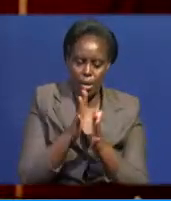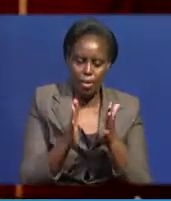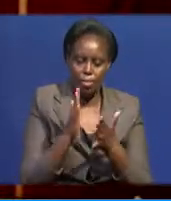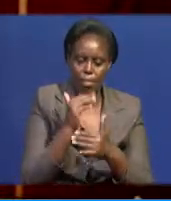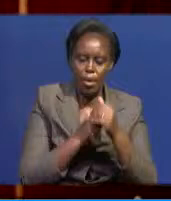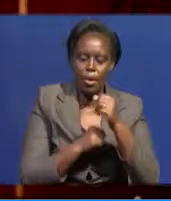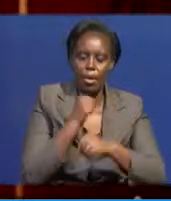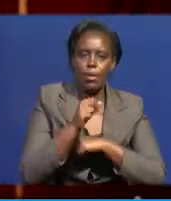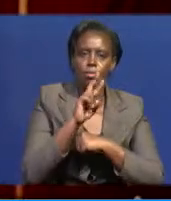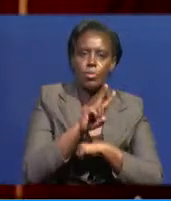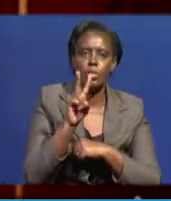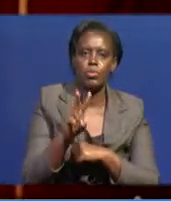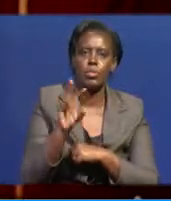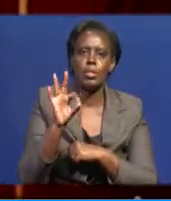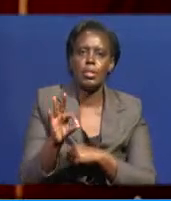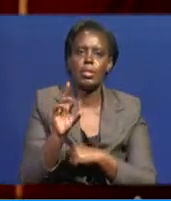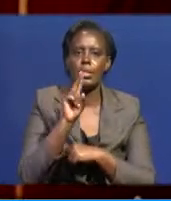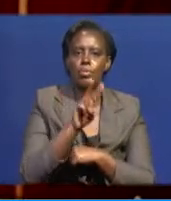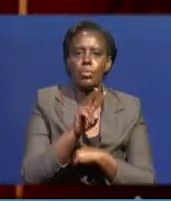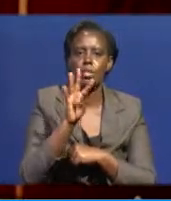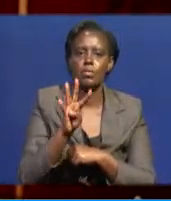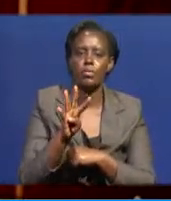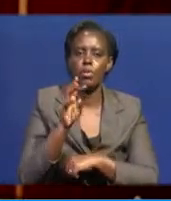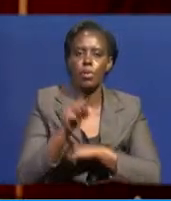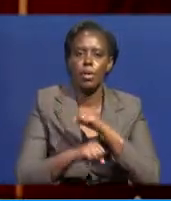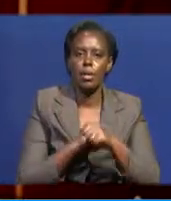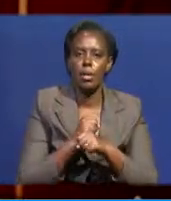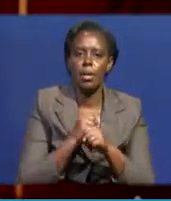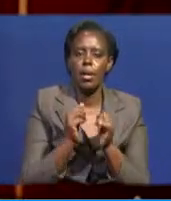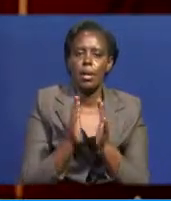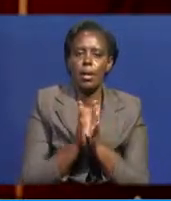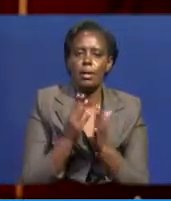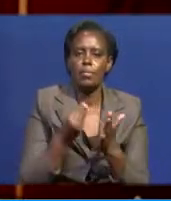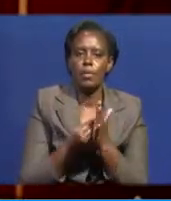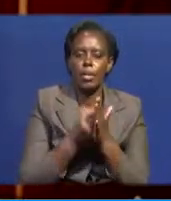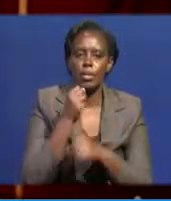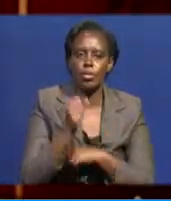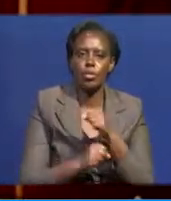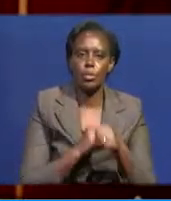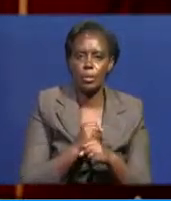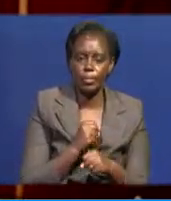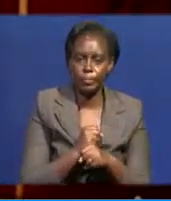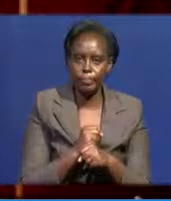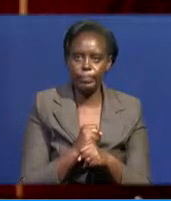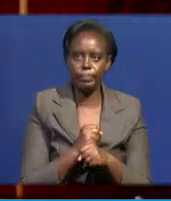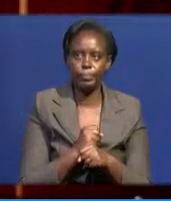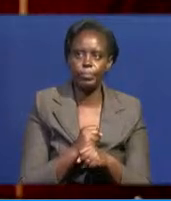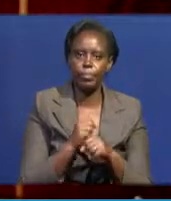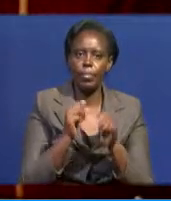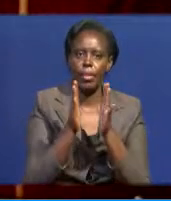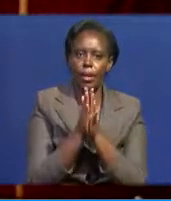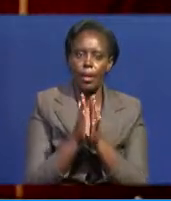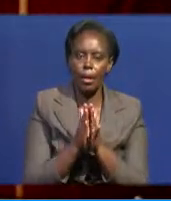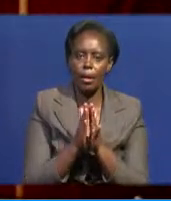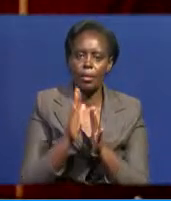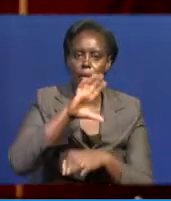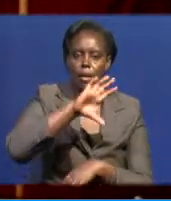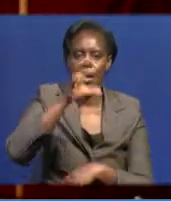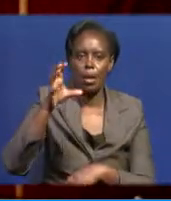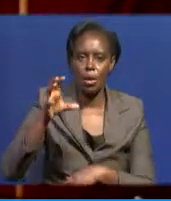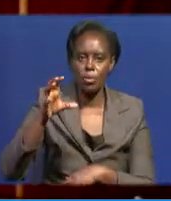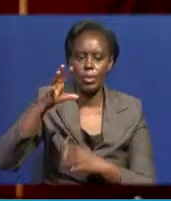within the year 2023 and 2024, the financial year, and the